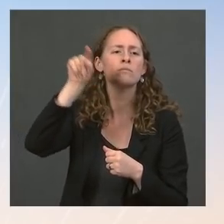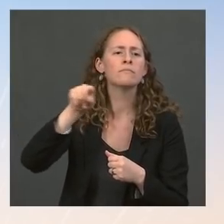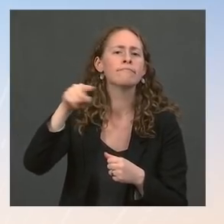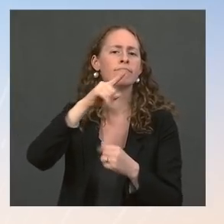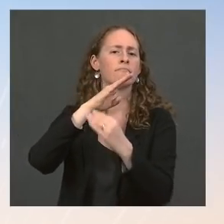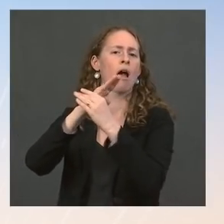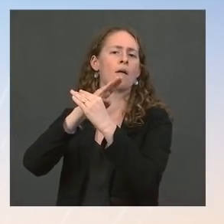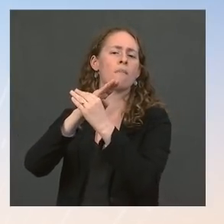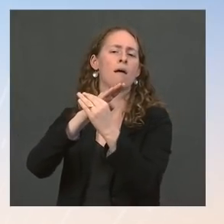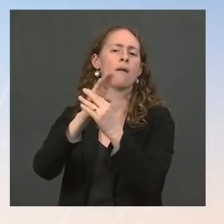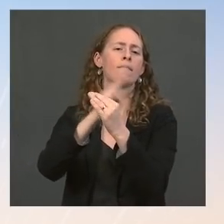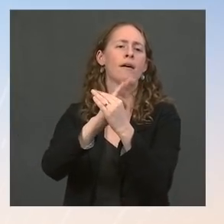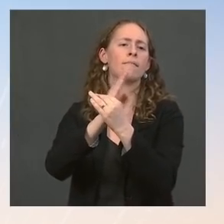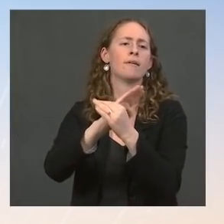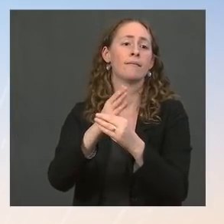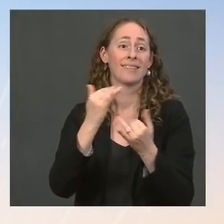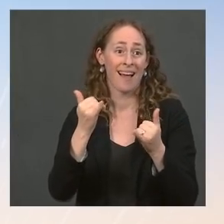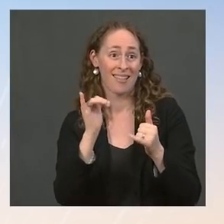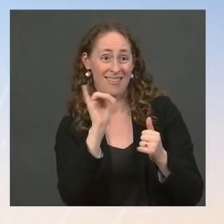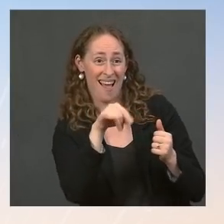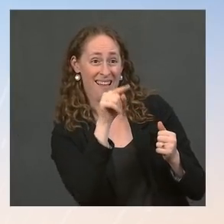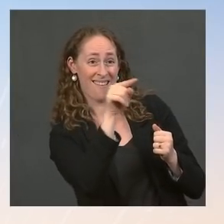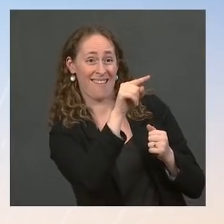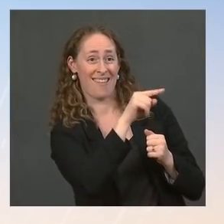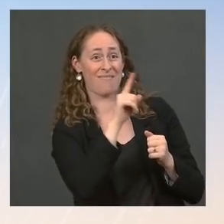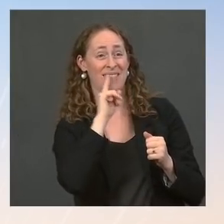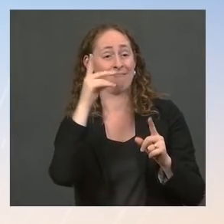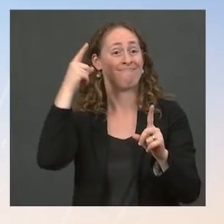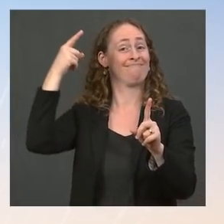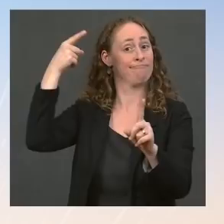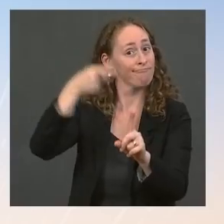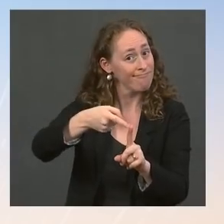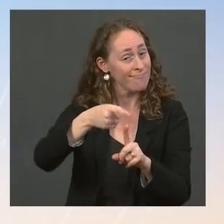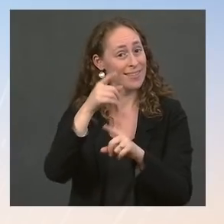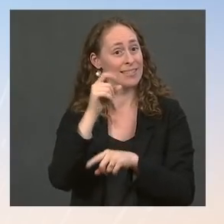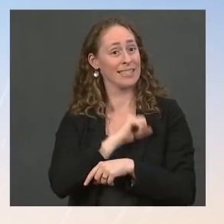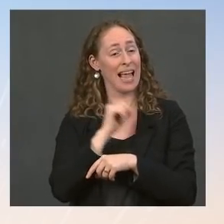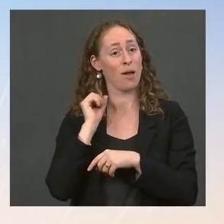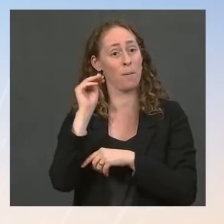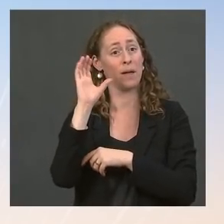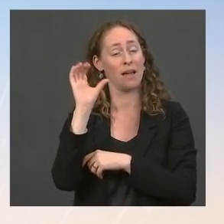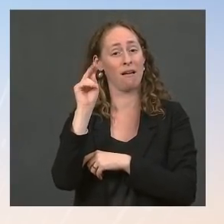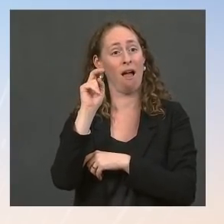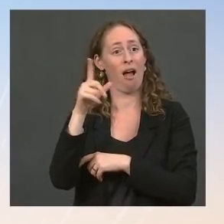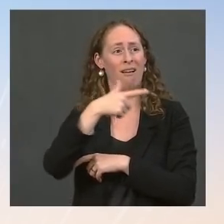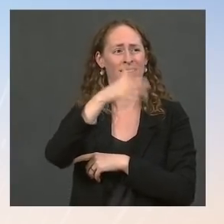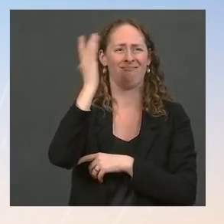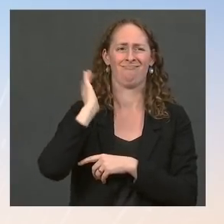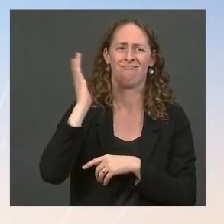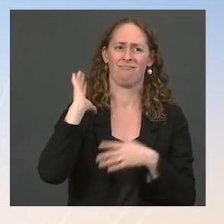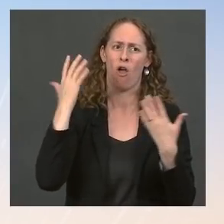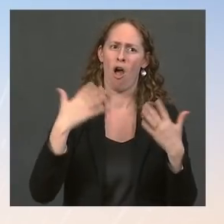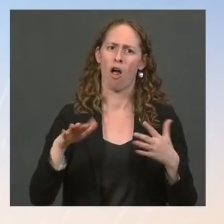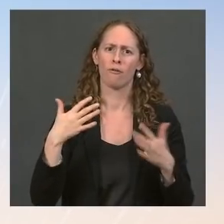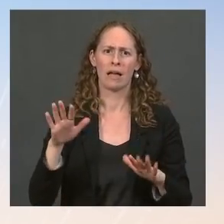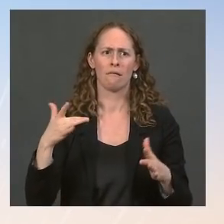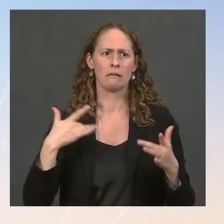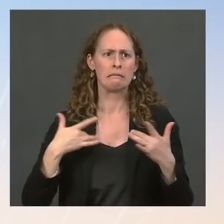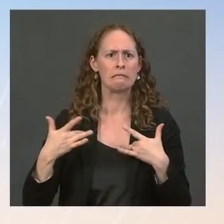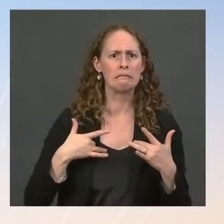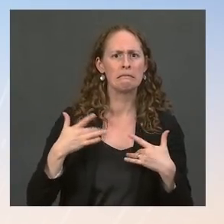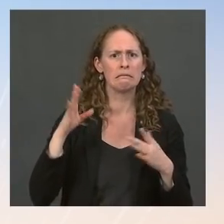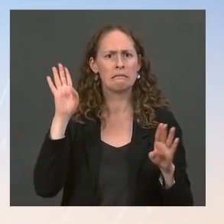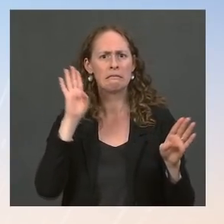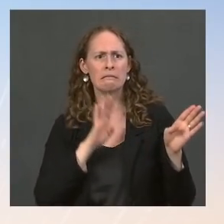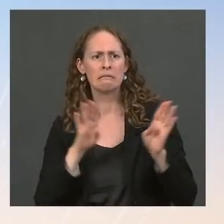are individuals, especially Senator McConnell, who have made very clear in the past about their concerns and the risks of the